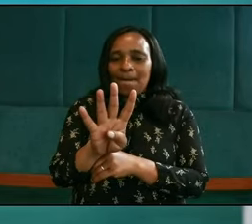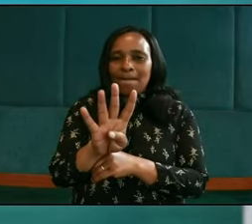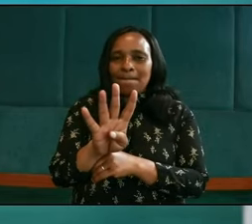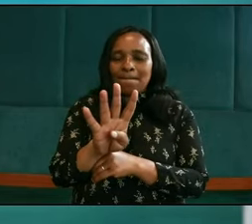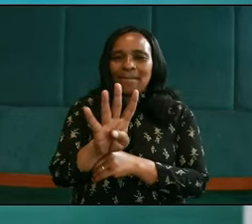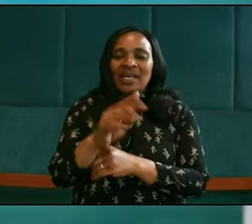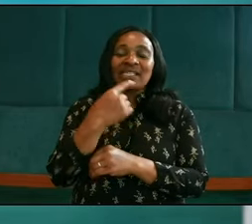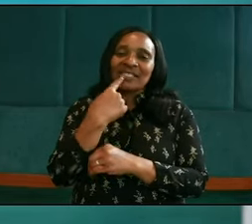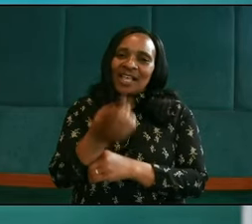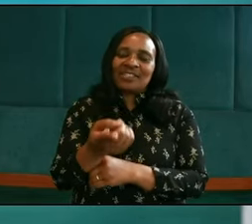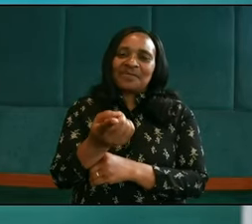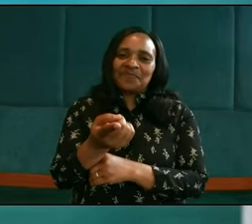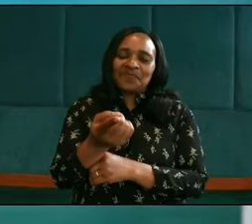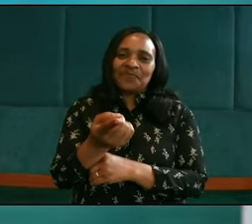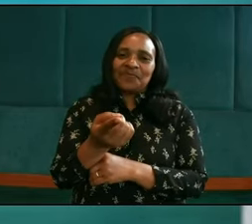124, and he says,